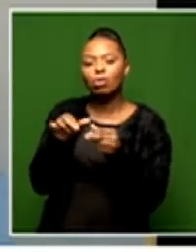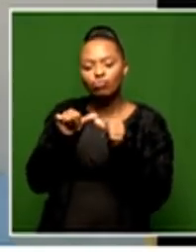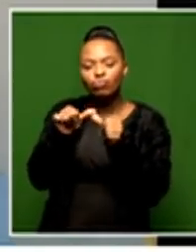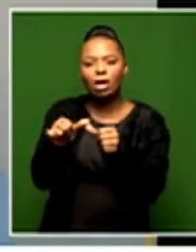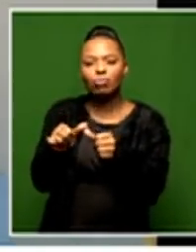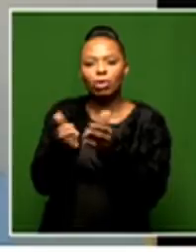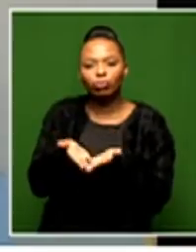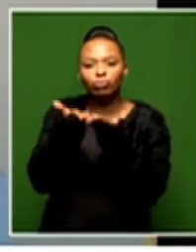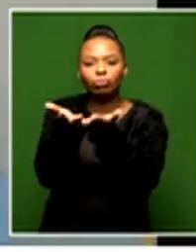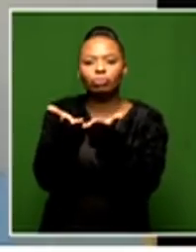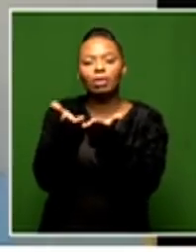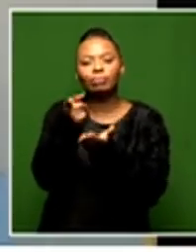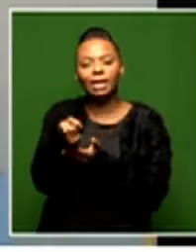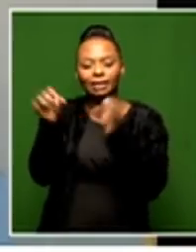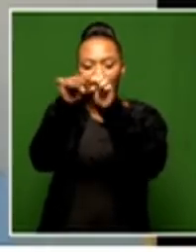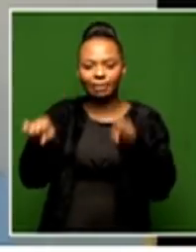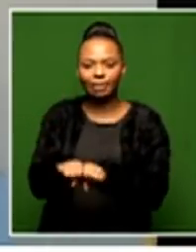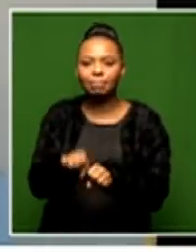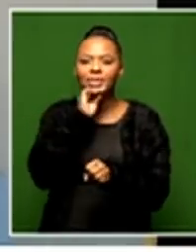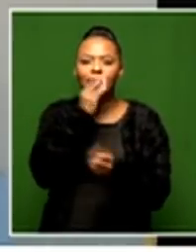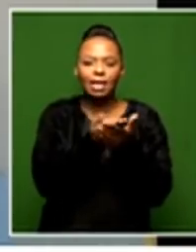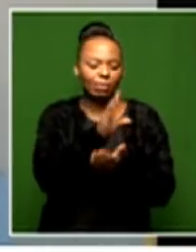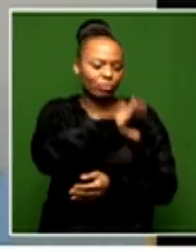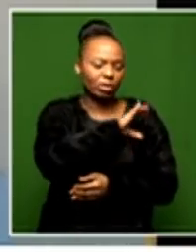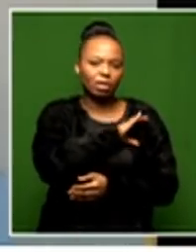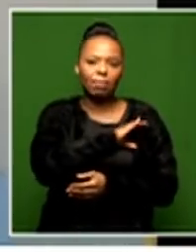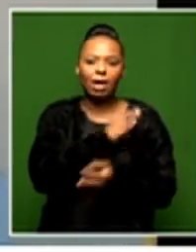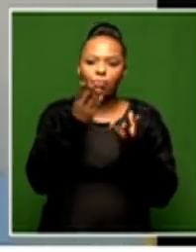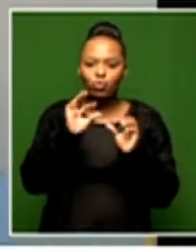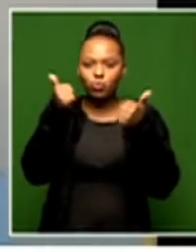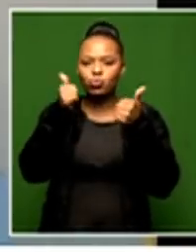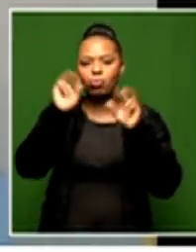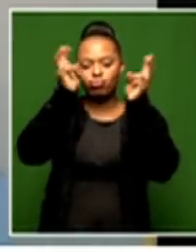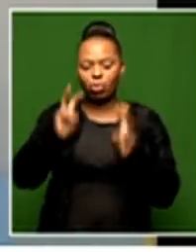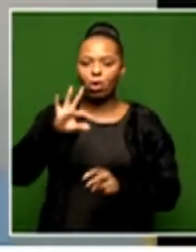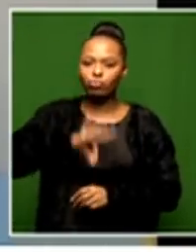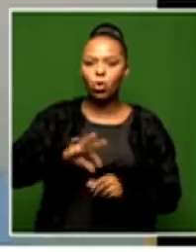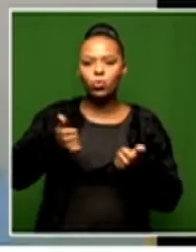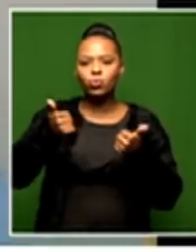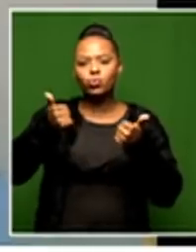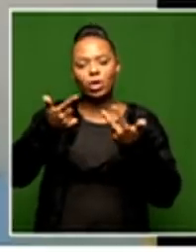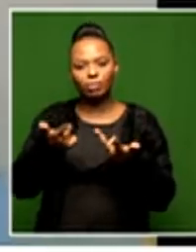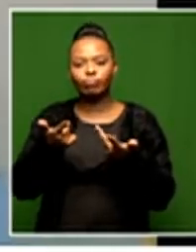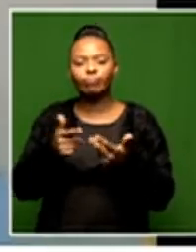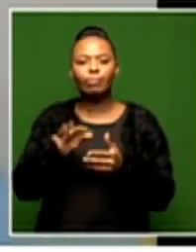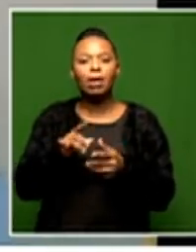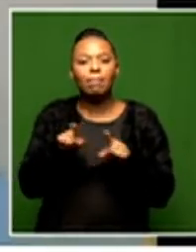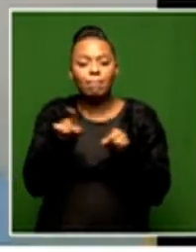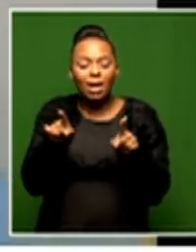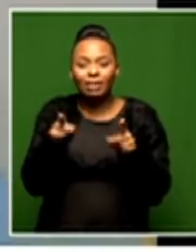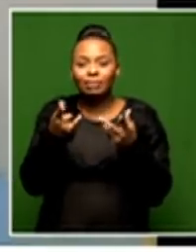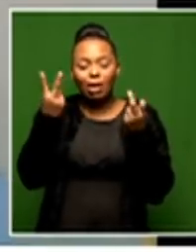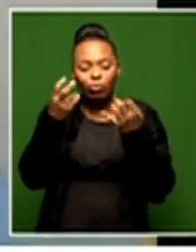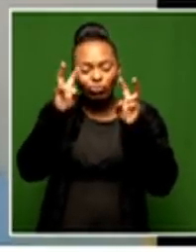securely benefits customers by having reliable power. Now, that seems a bit ironic as we speak here today with the load shedding that's